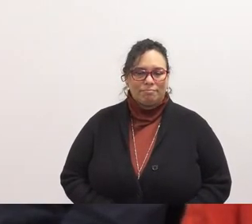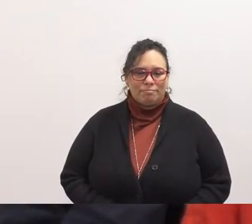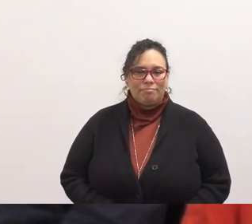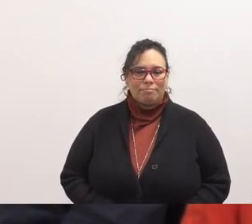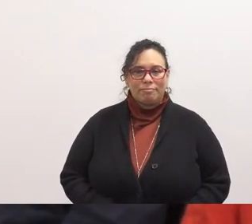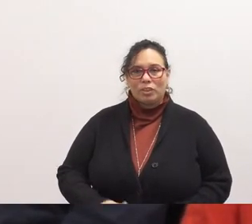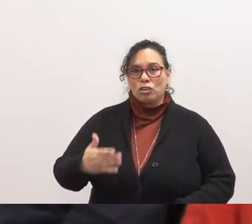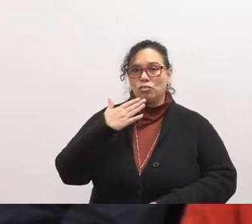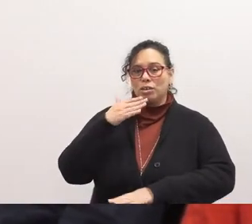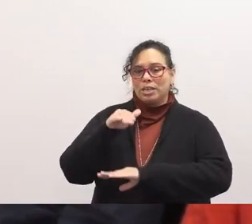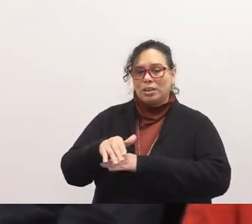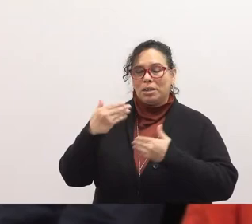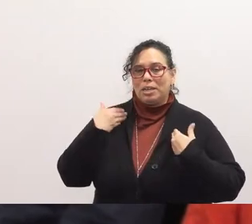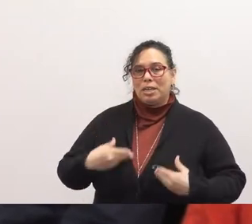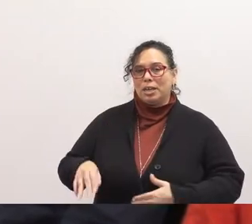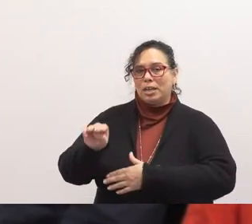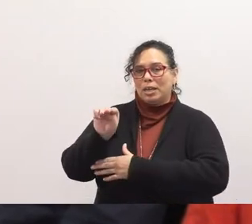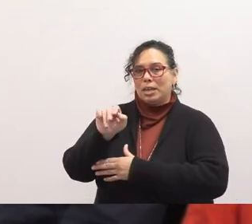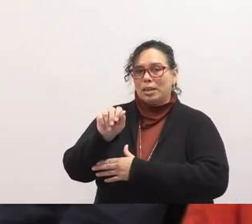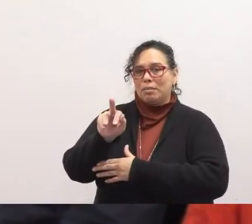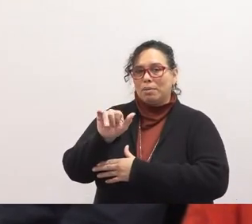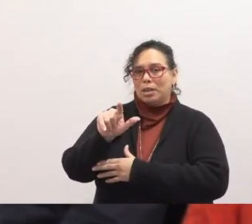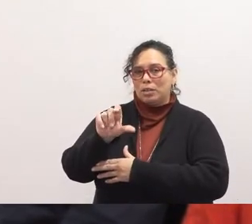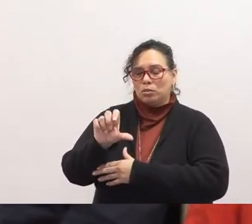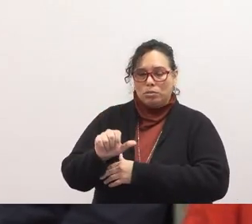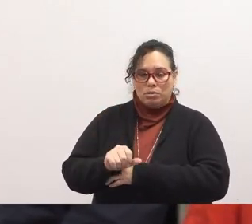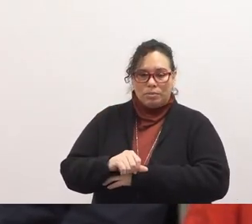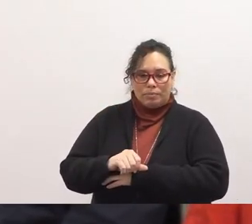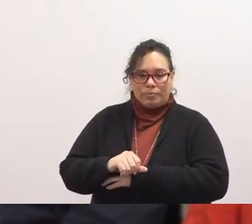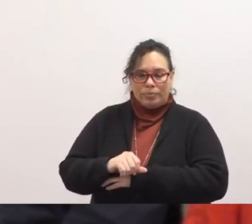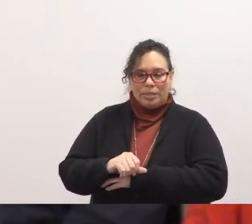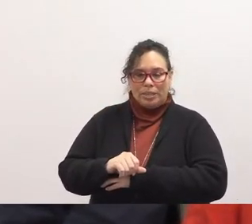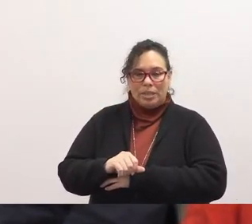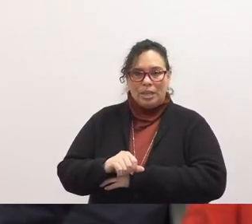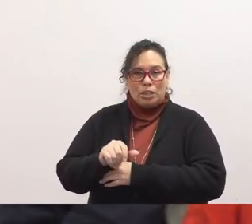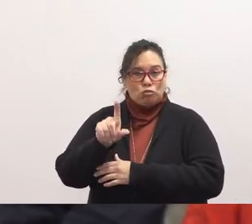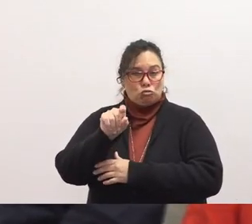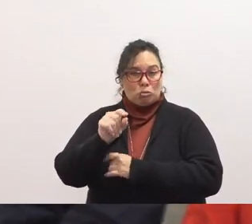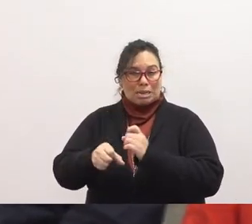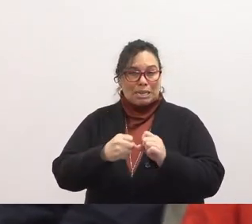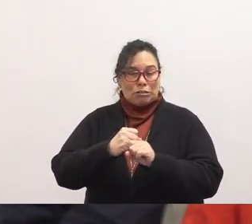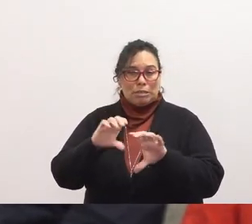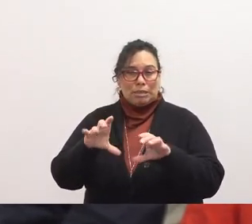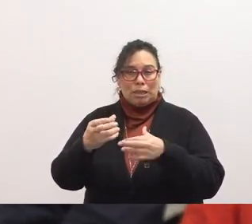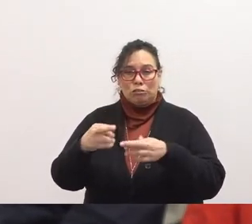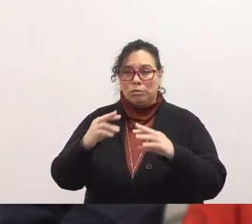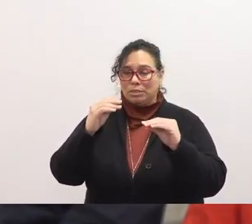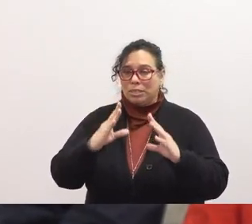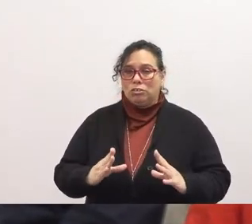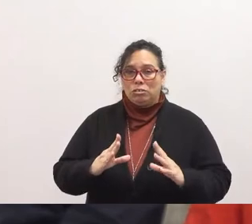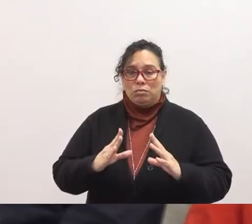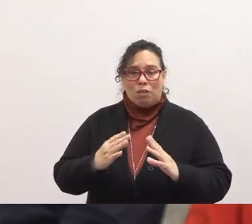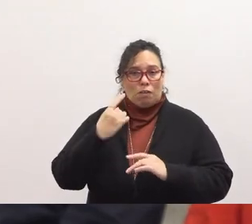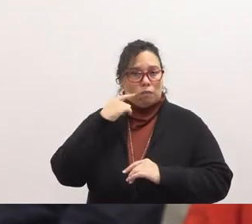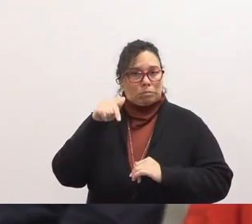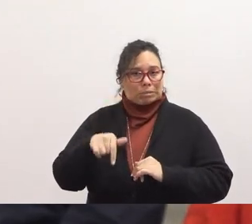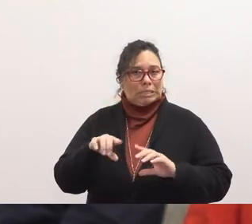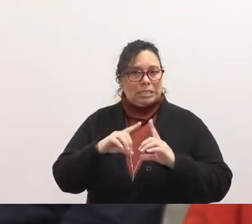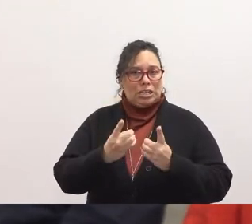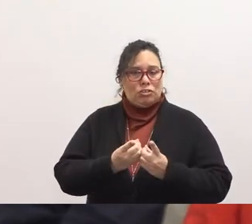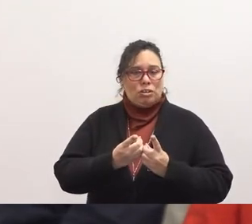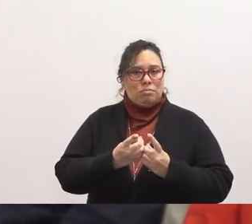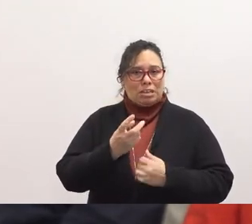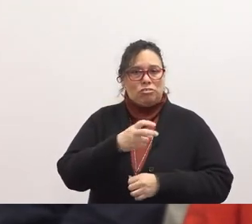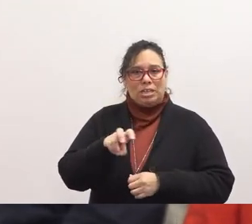Good evening. My name is Marisol Ibanez. After 20 years as a classroom teacher for our district, I transitioned out of